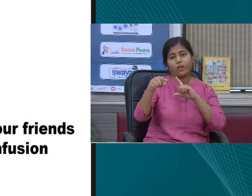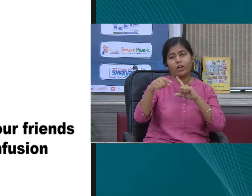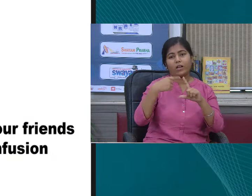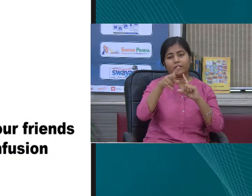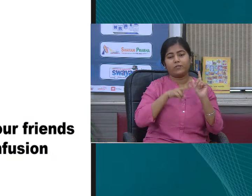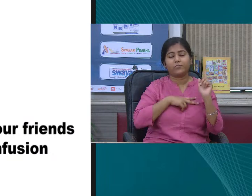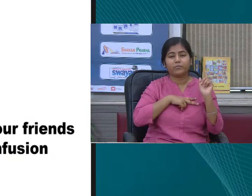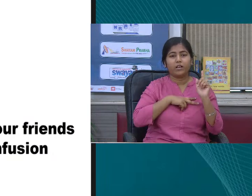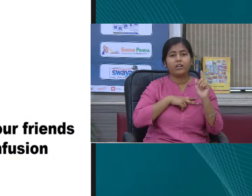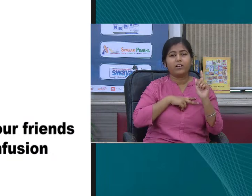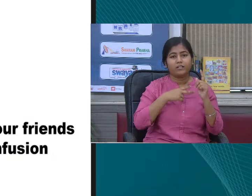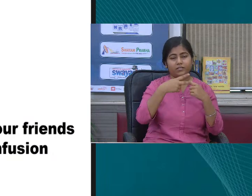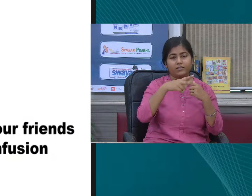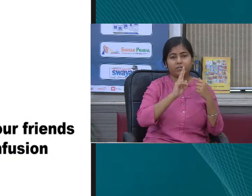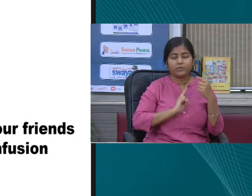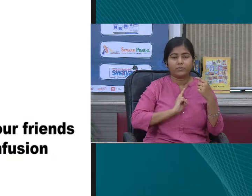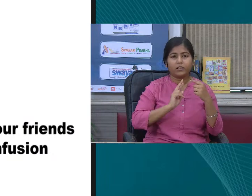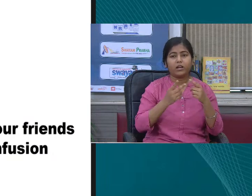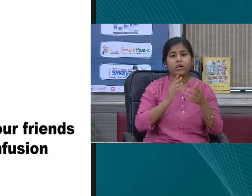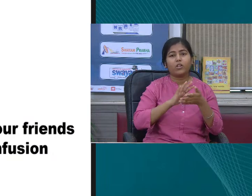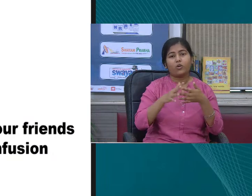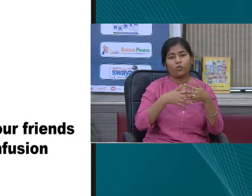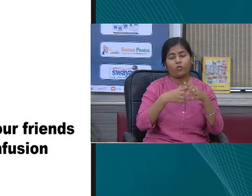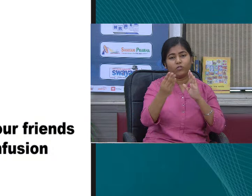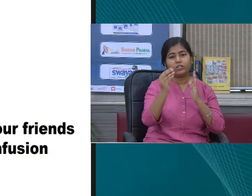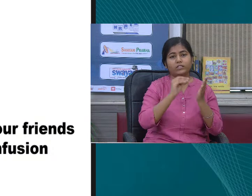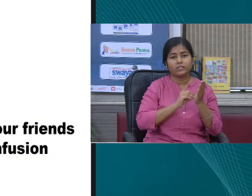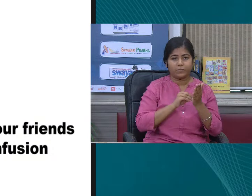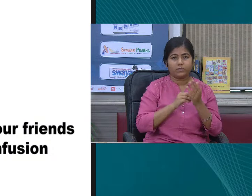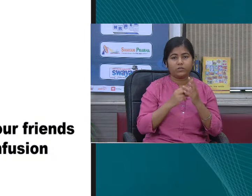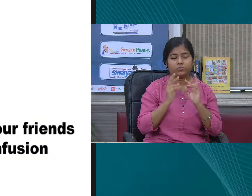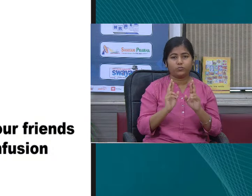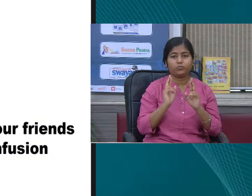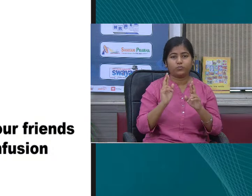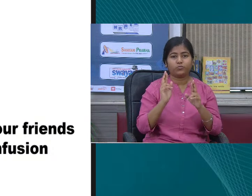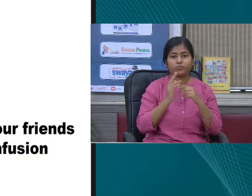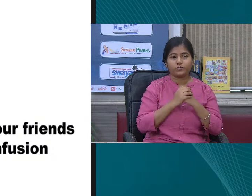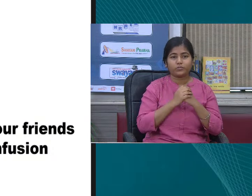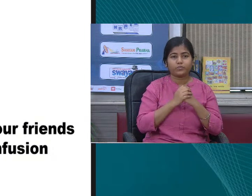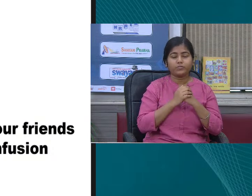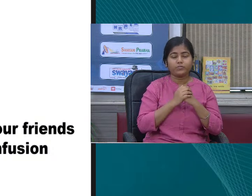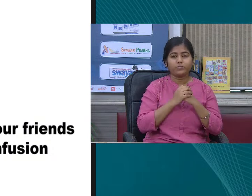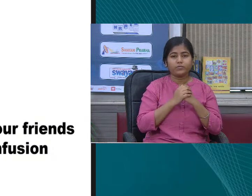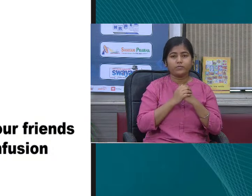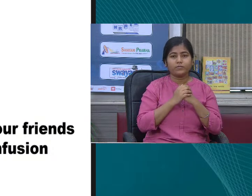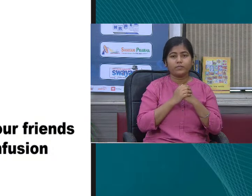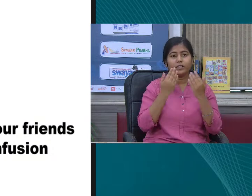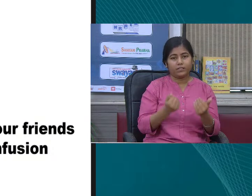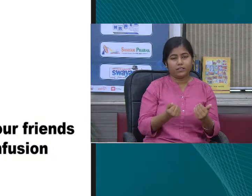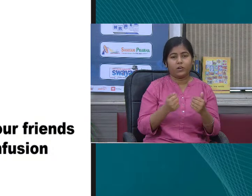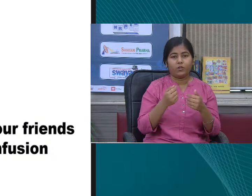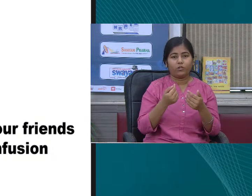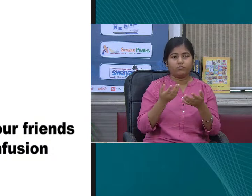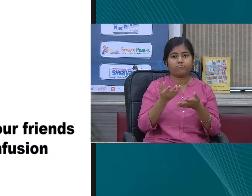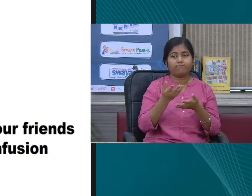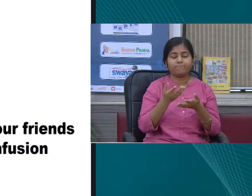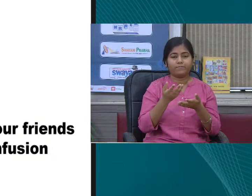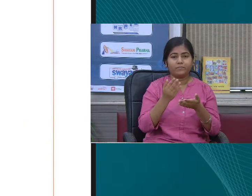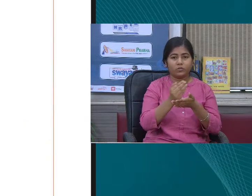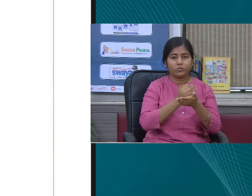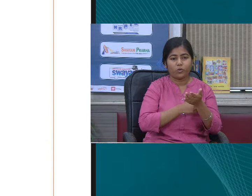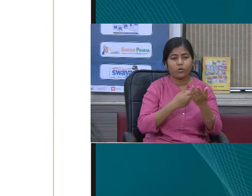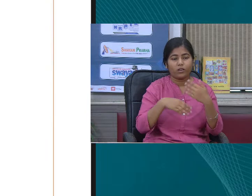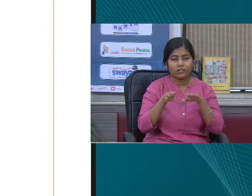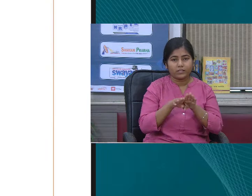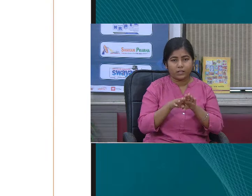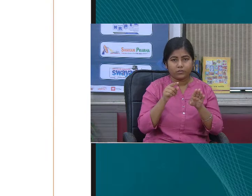to do this homework, and they will submit to you. And now towards the end of the session, this is